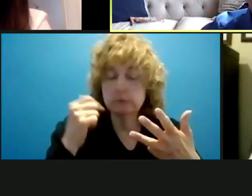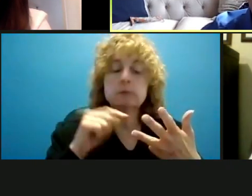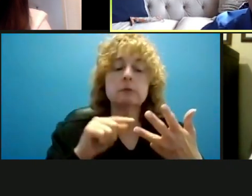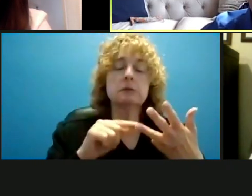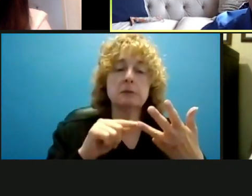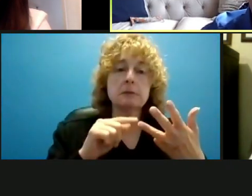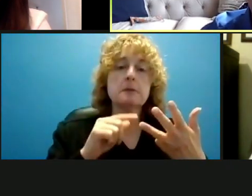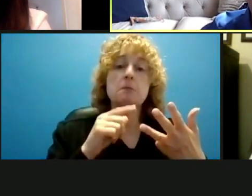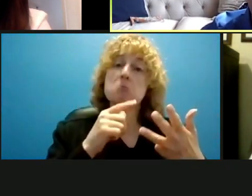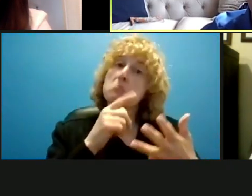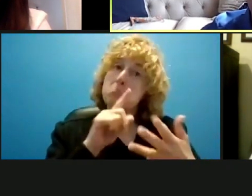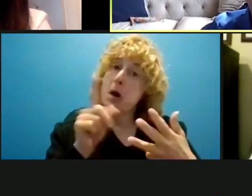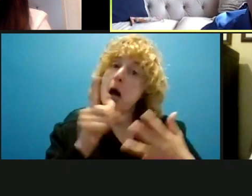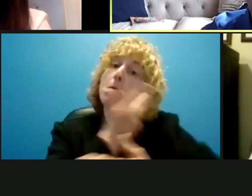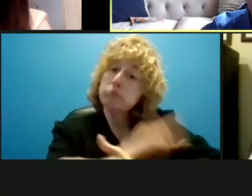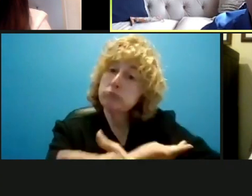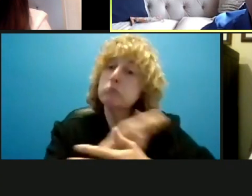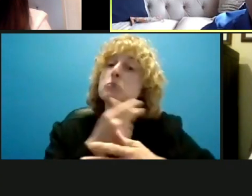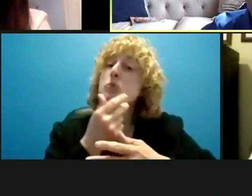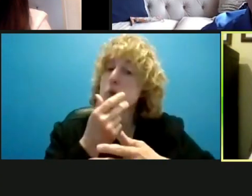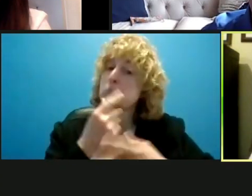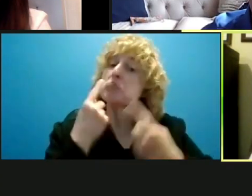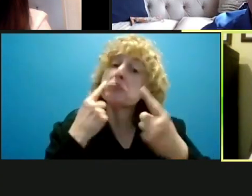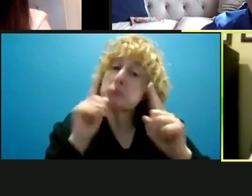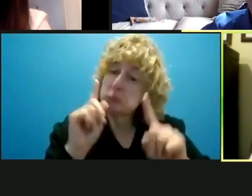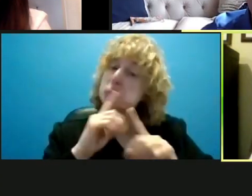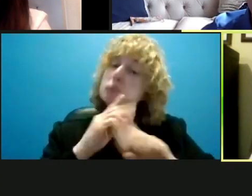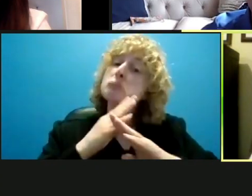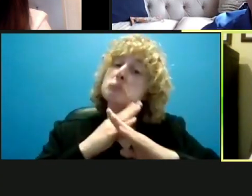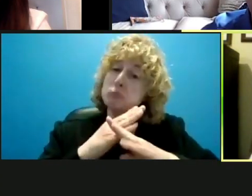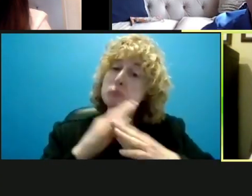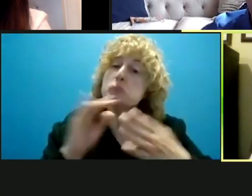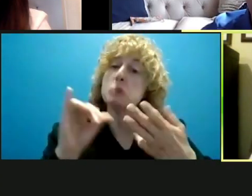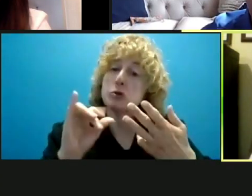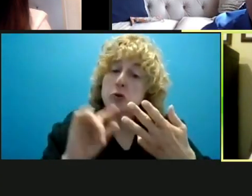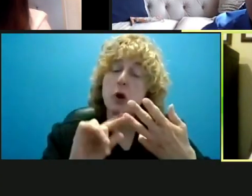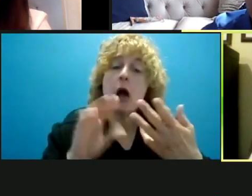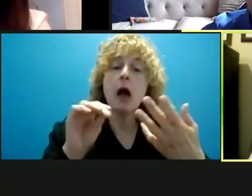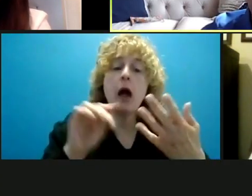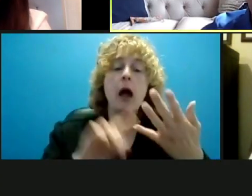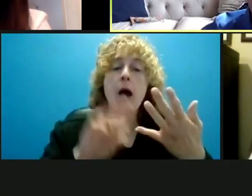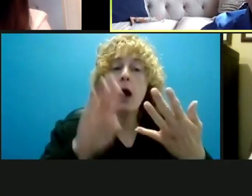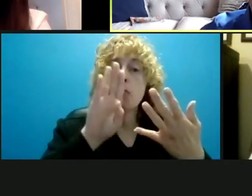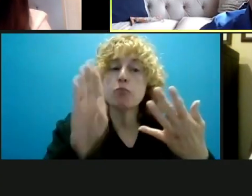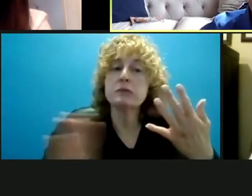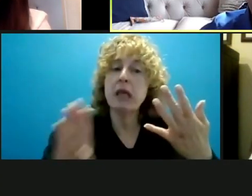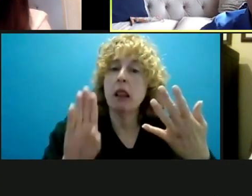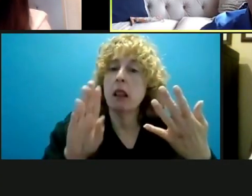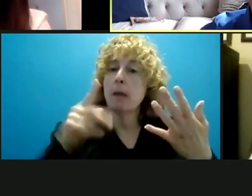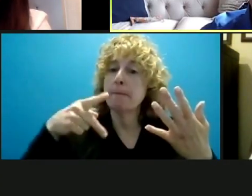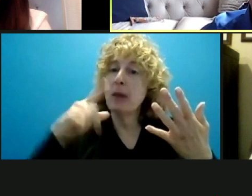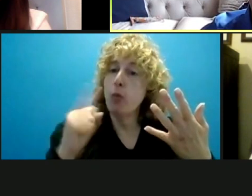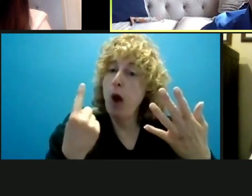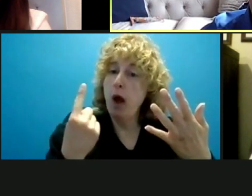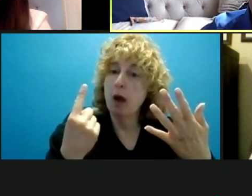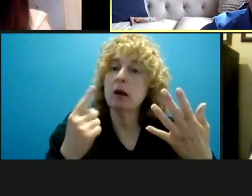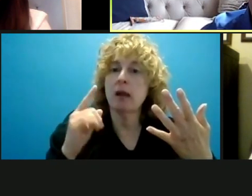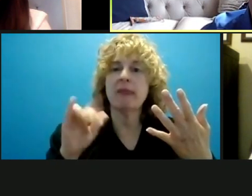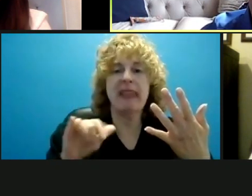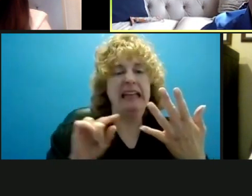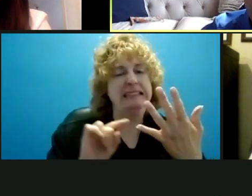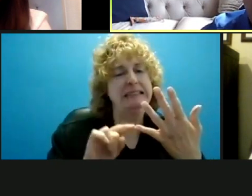vaccines work against that as well. And then there's been a few cases of the Brazil P1 strain in the state. That's the wild card. I'm